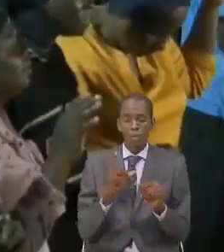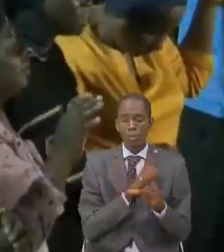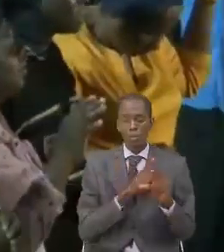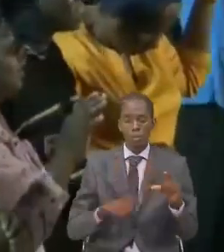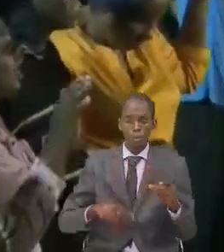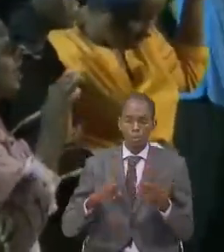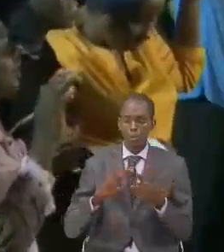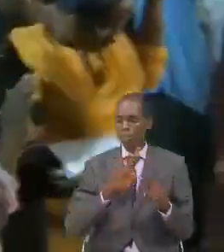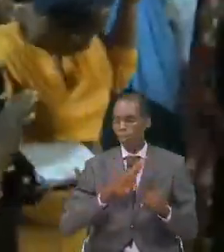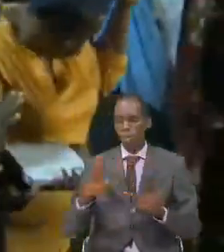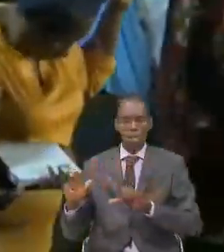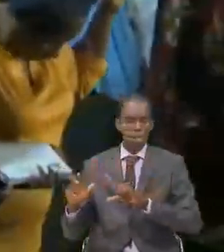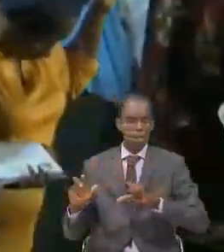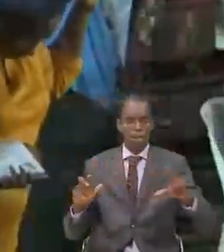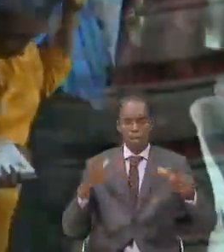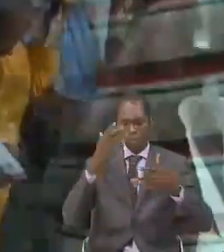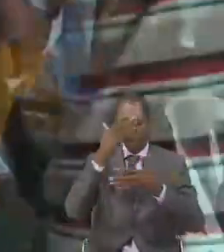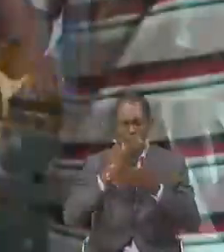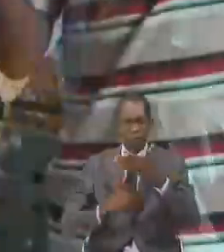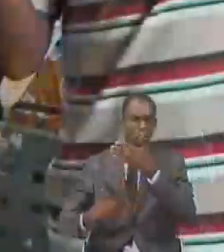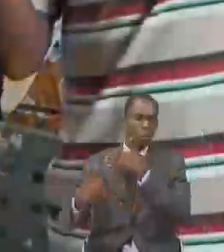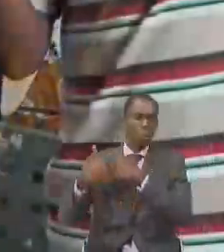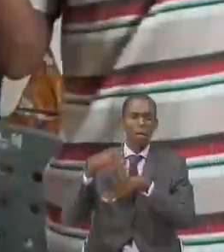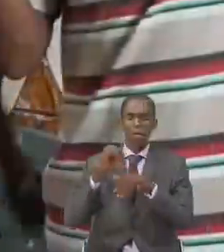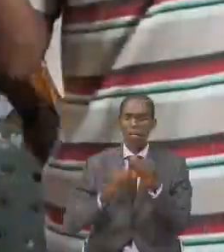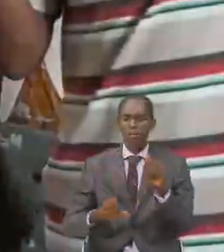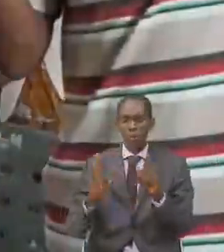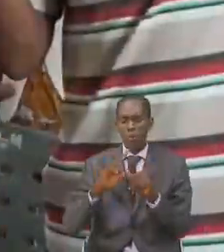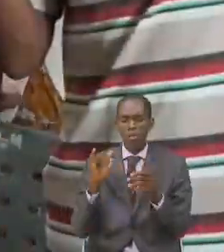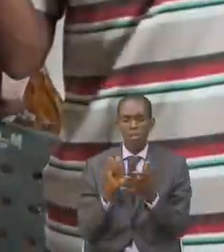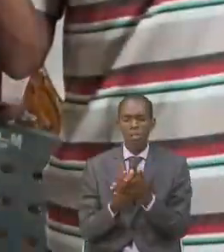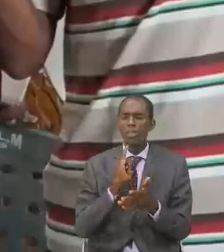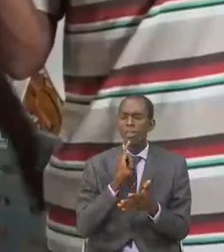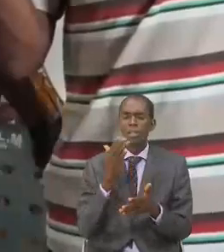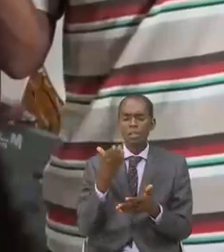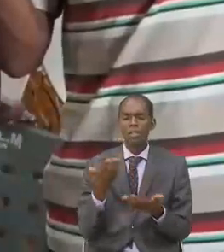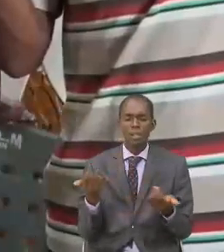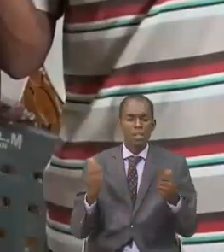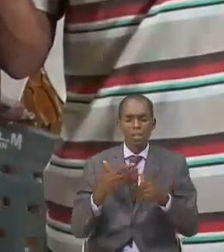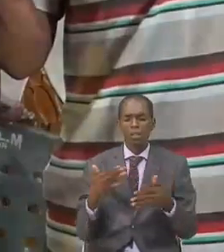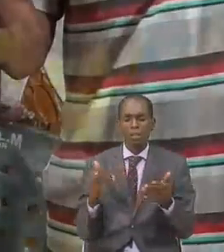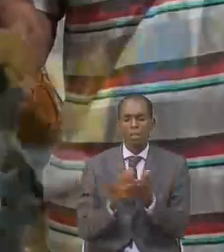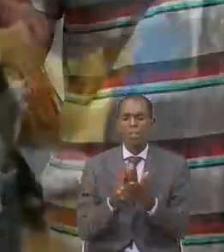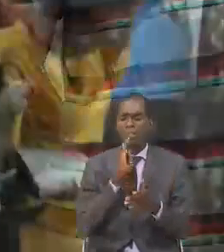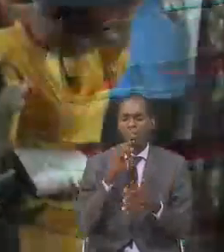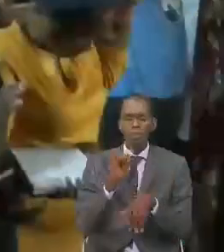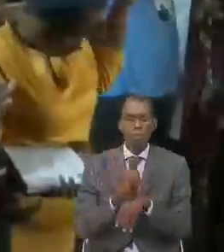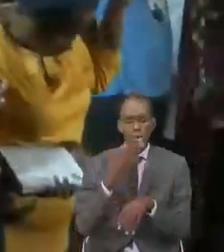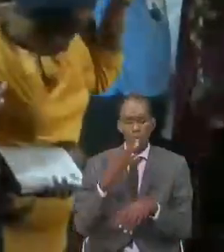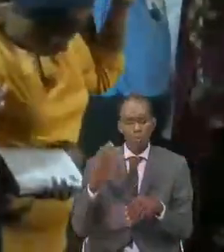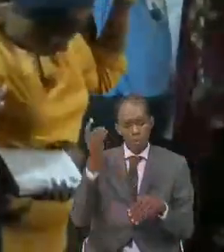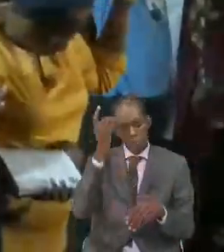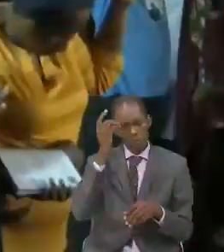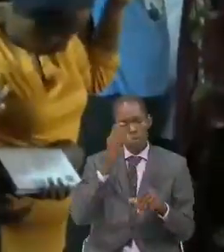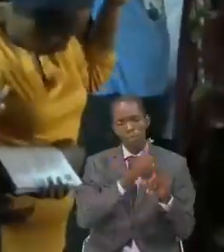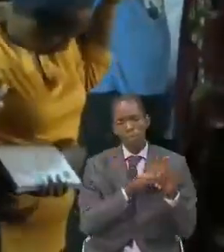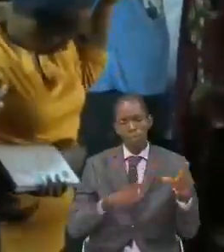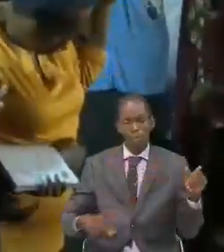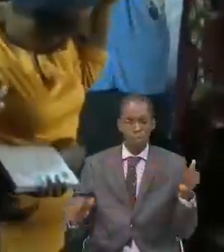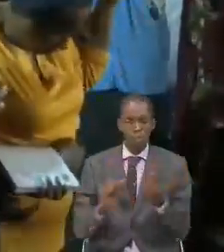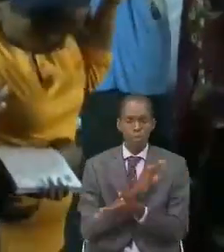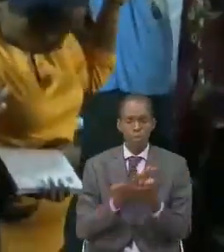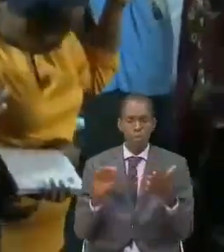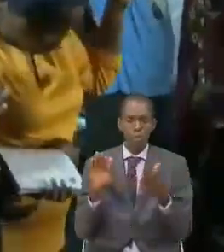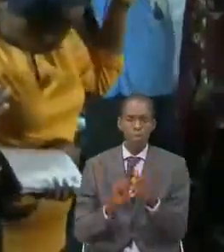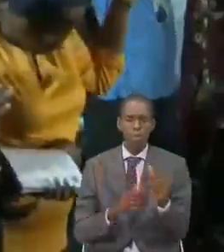and walk. Everywhere, Lord, to the right, to the left, in front, at the back, anywhere there's anything that is the work of